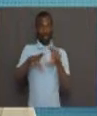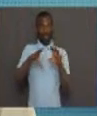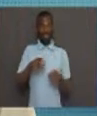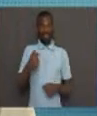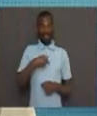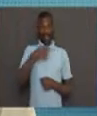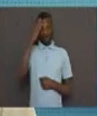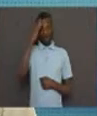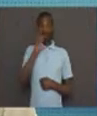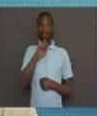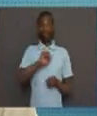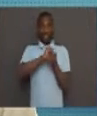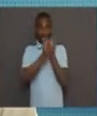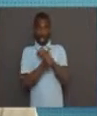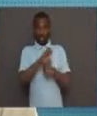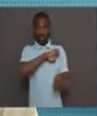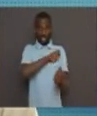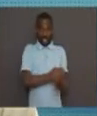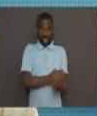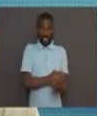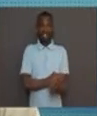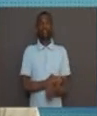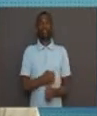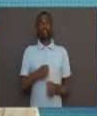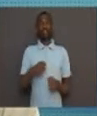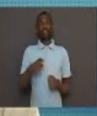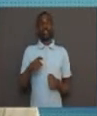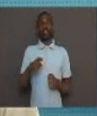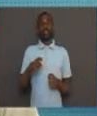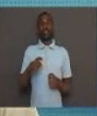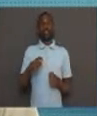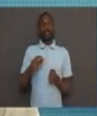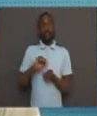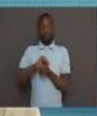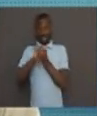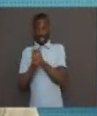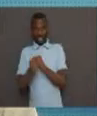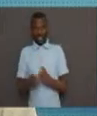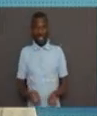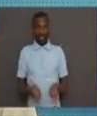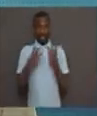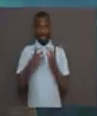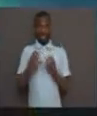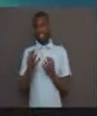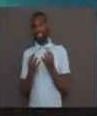change in energy will be reflected by a change in mass.